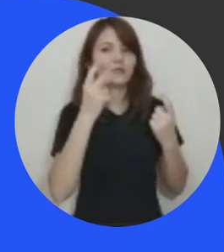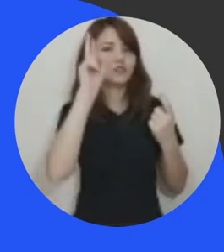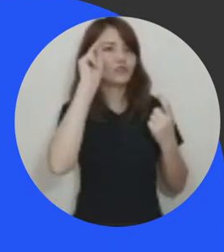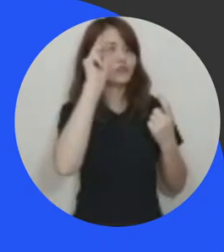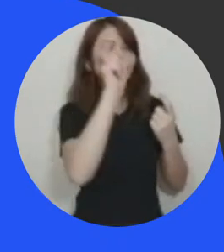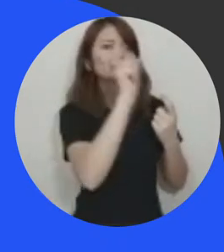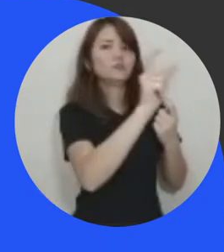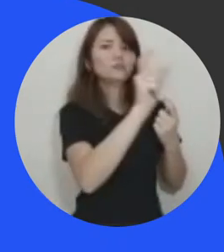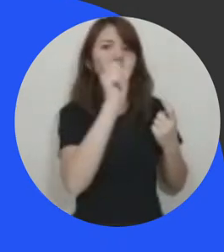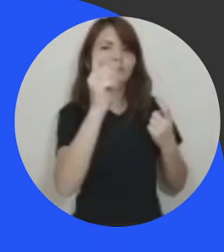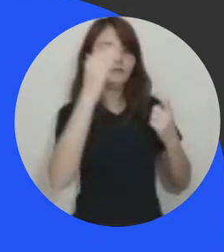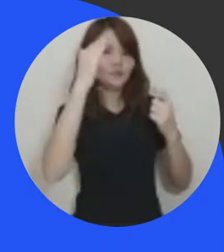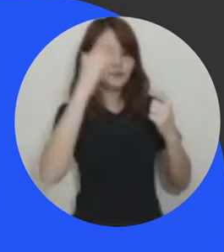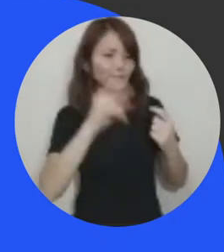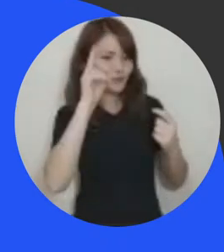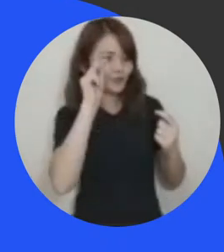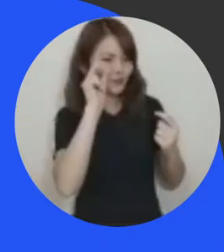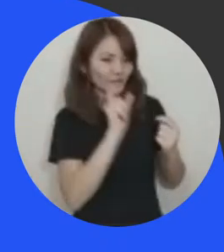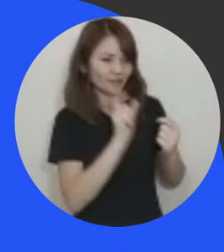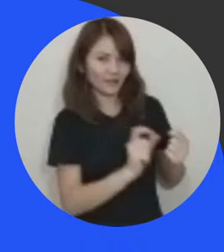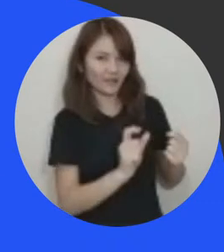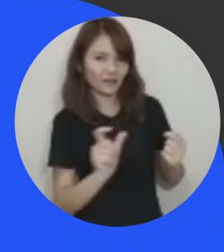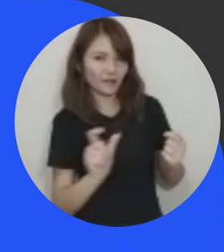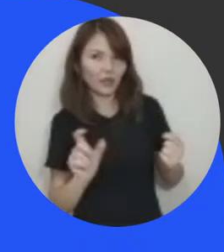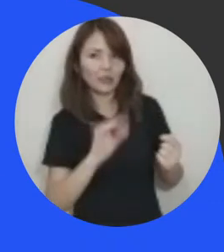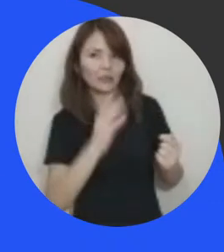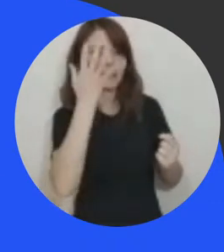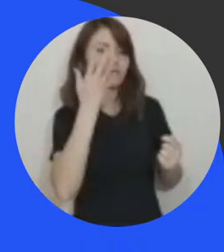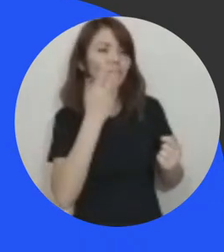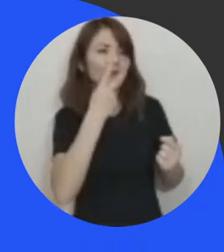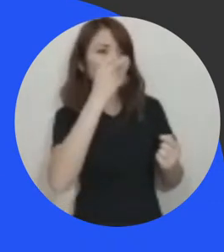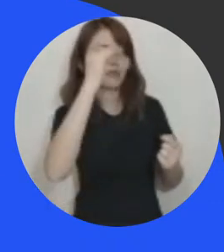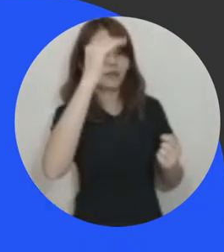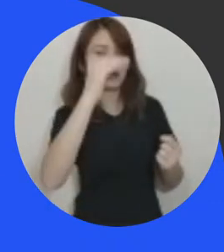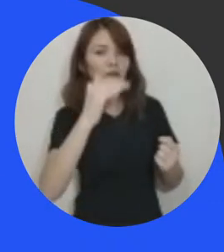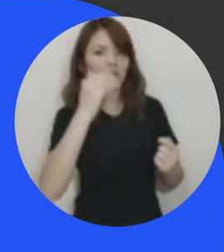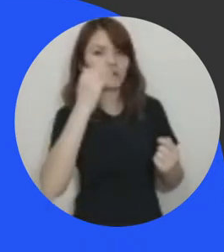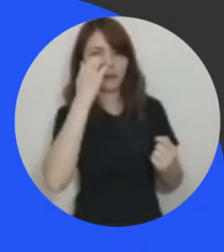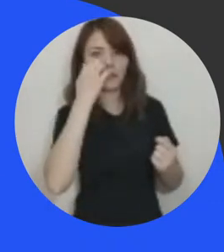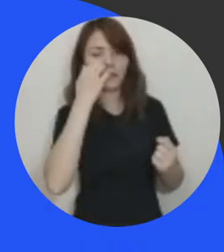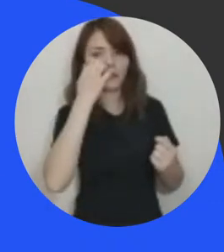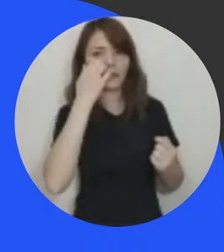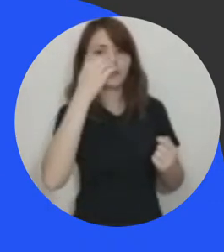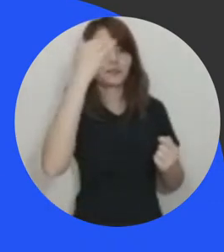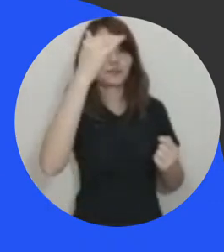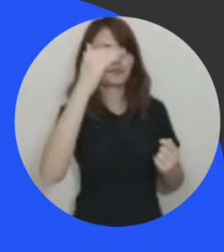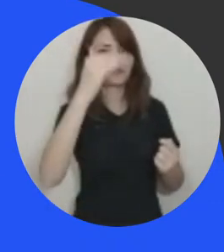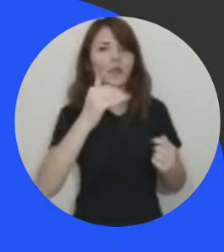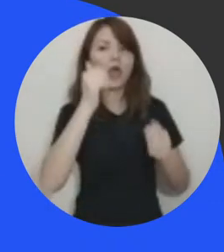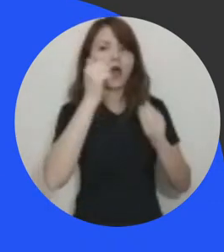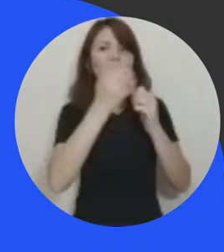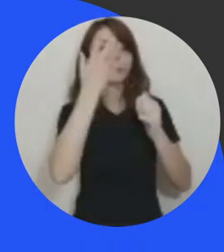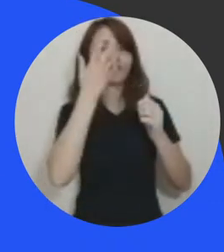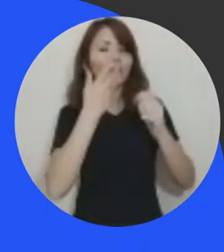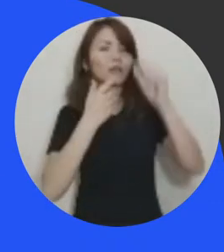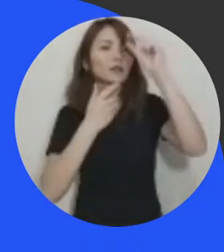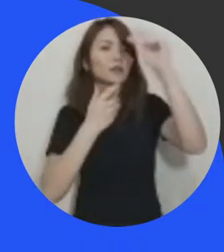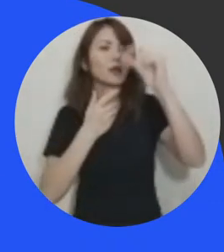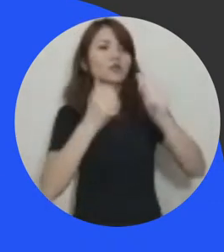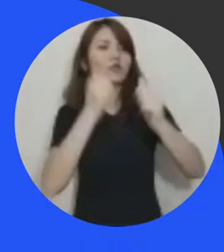blocks, each one of these is a different patient. And these colored blocks relate to the wards that they're